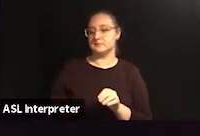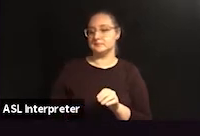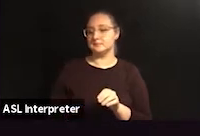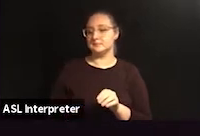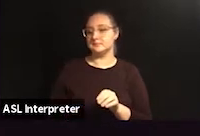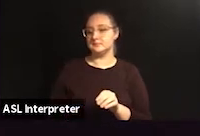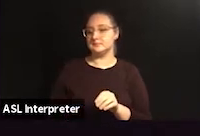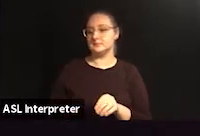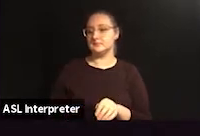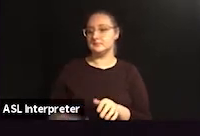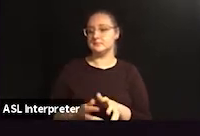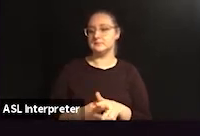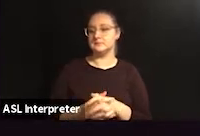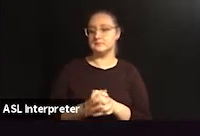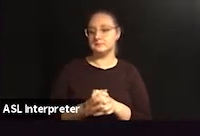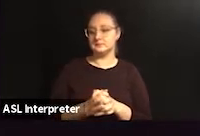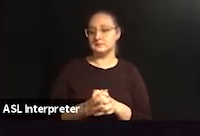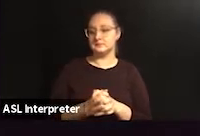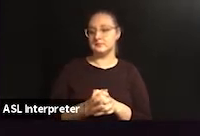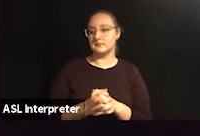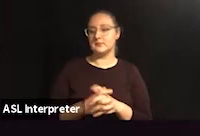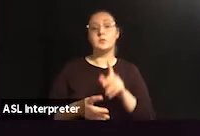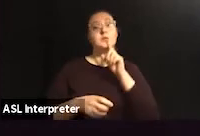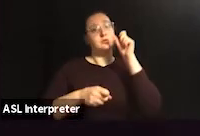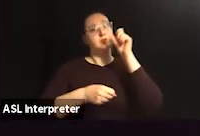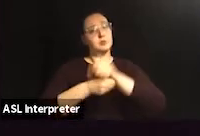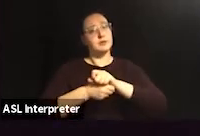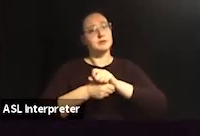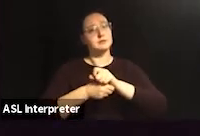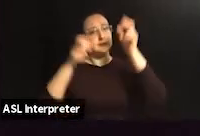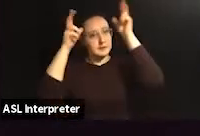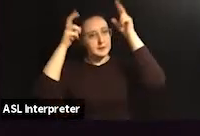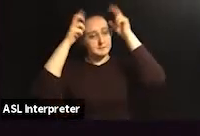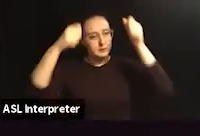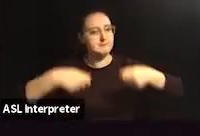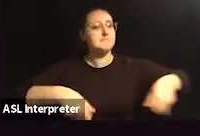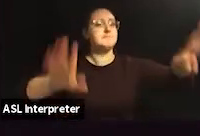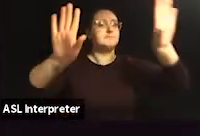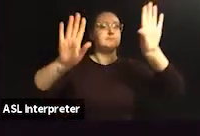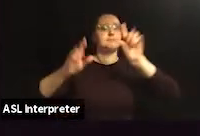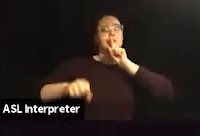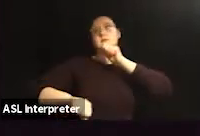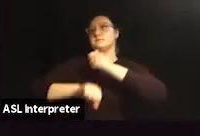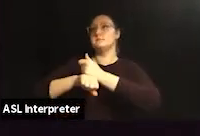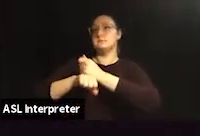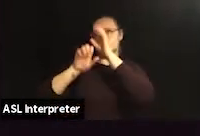Do you reaffirm your renunciation of evil and renew your commitment to Jesus Christ? I